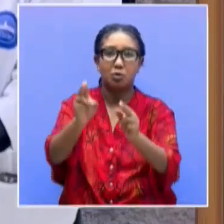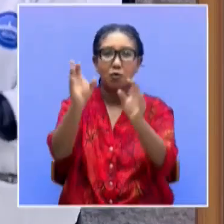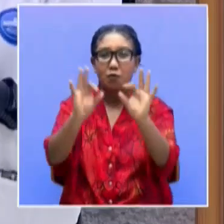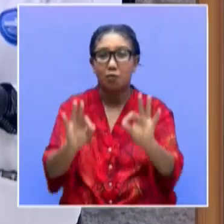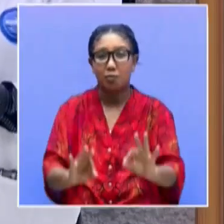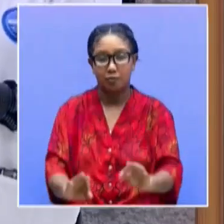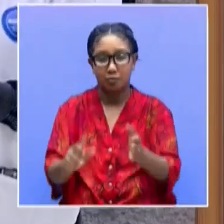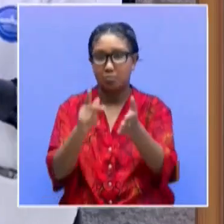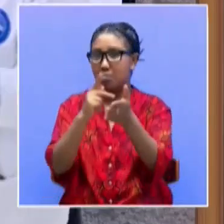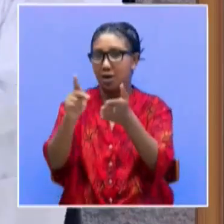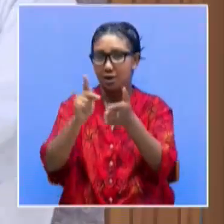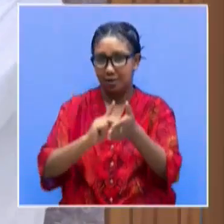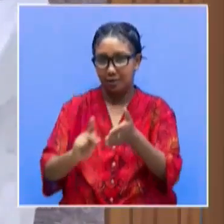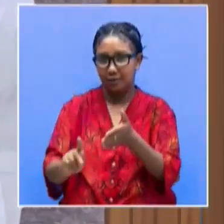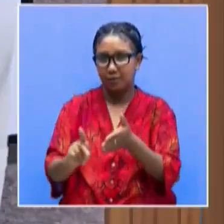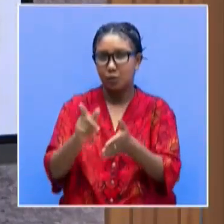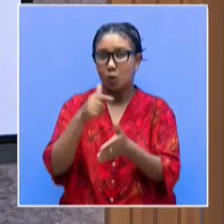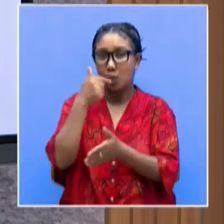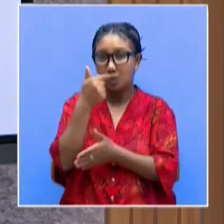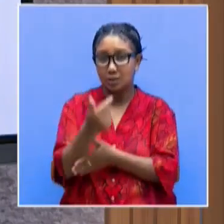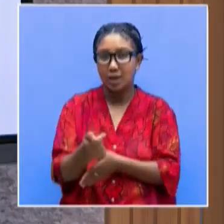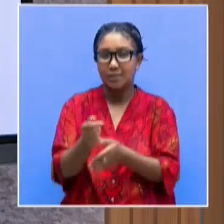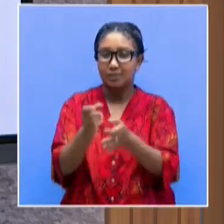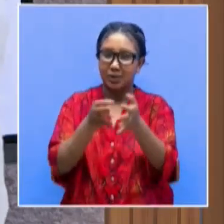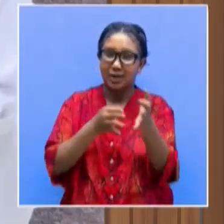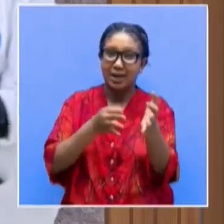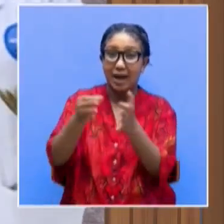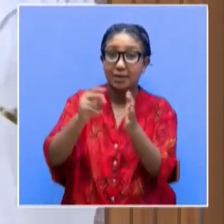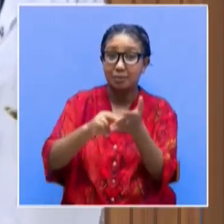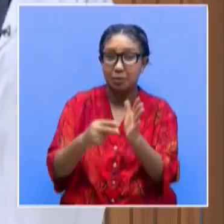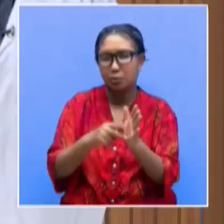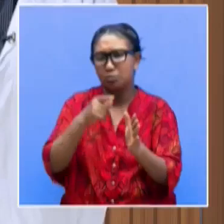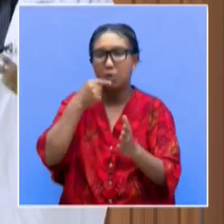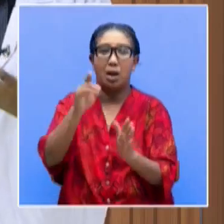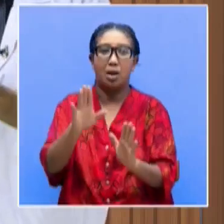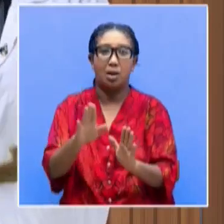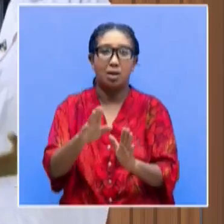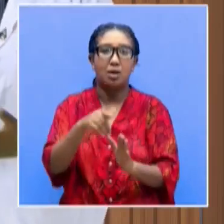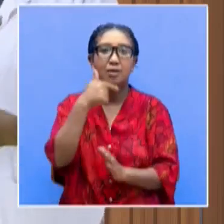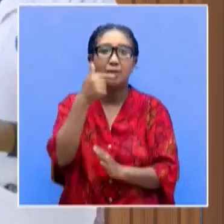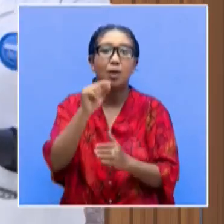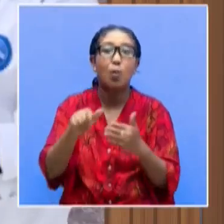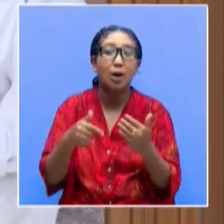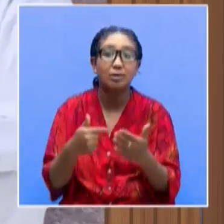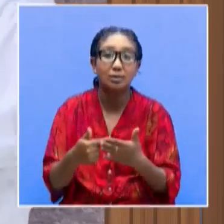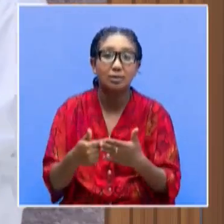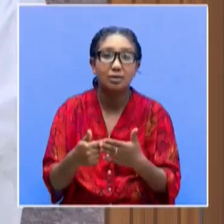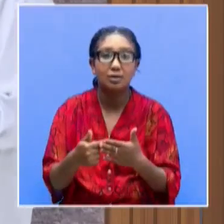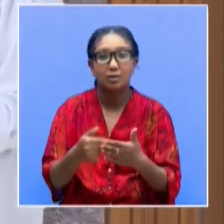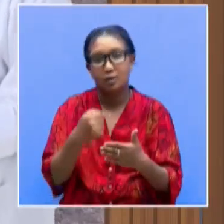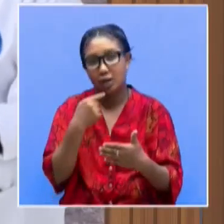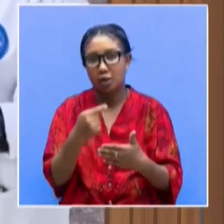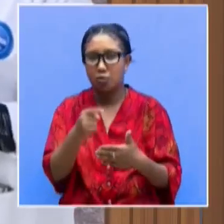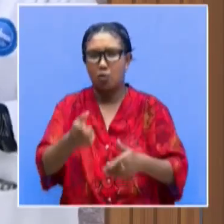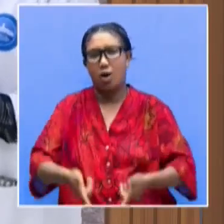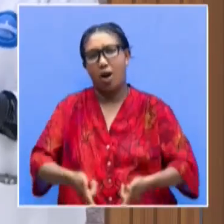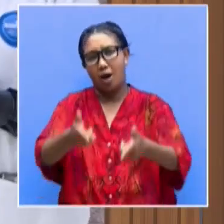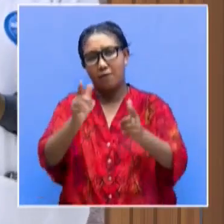a paragraph. When you say to narrate, it means to tell. To tell what? To tell your